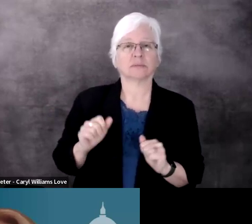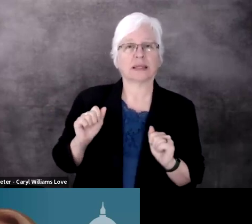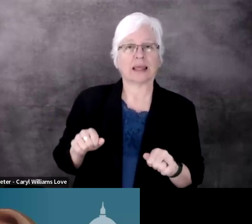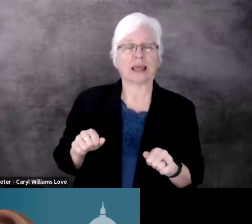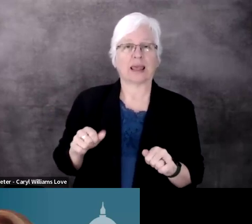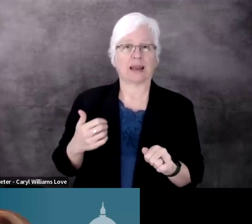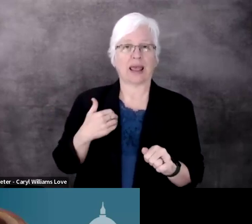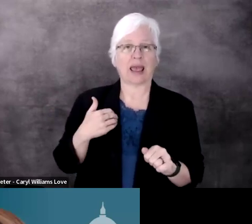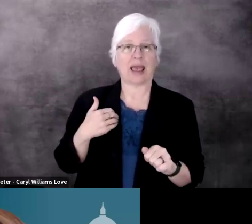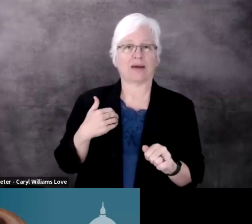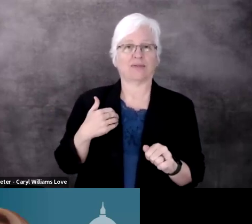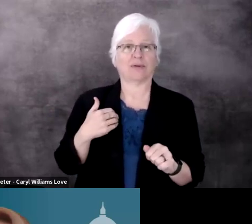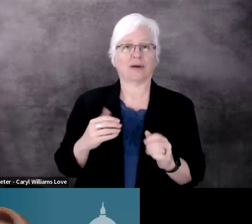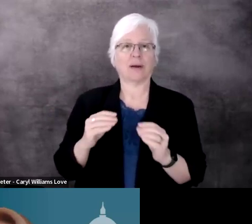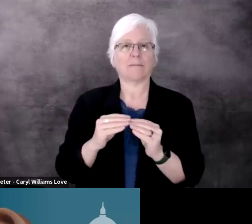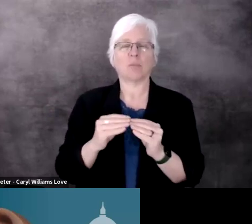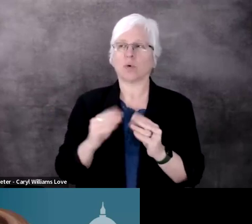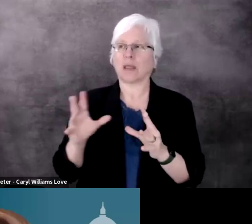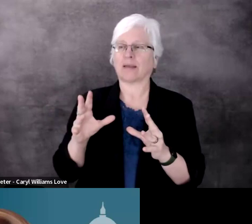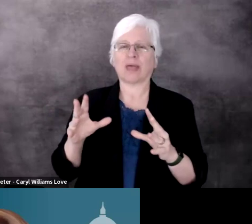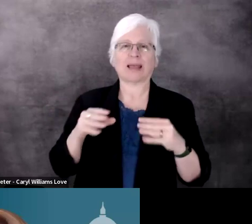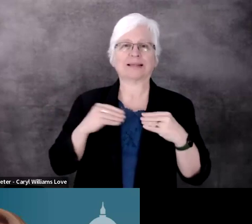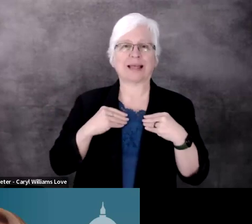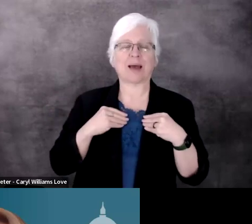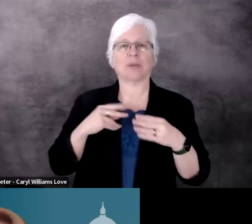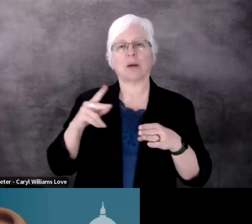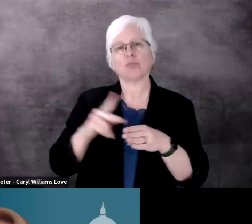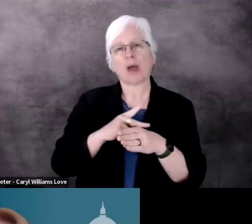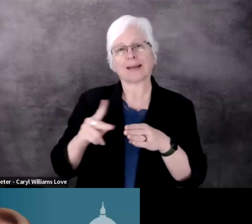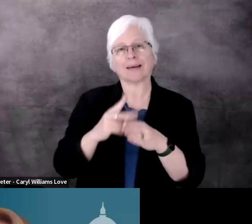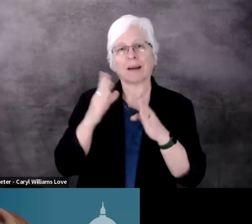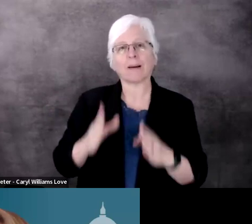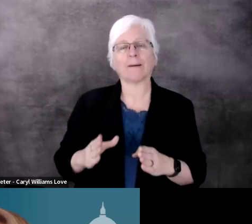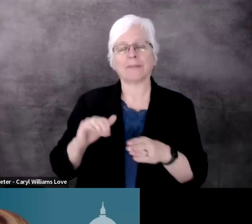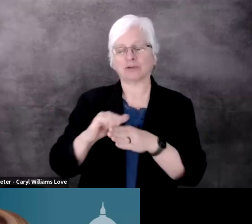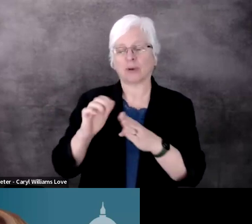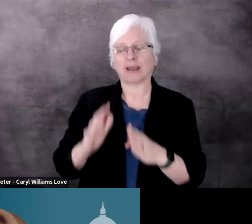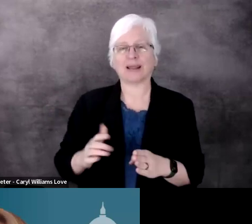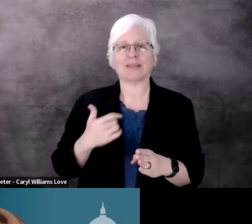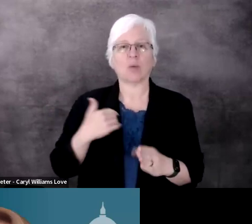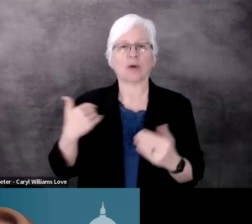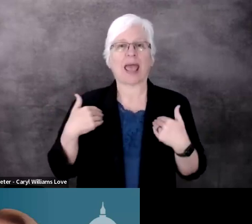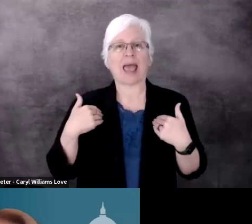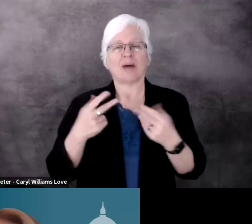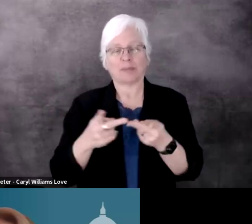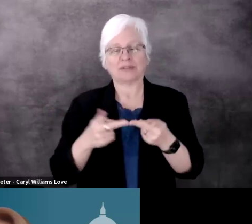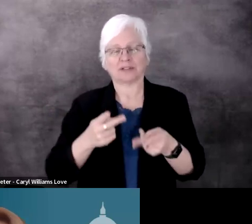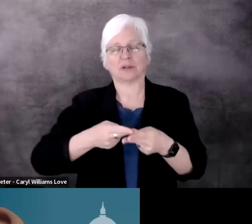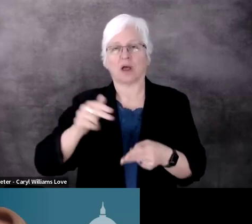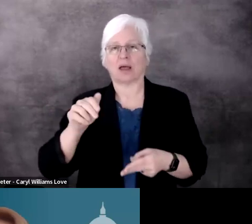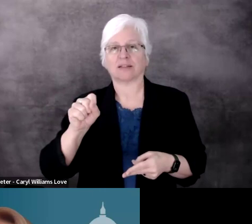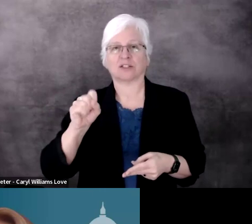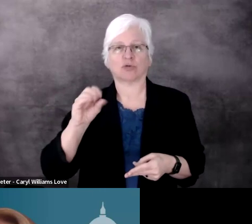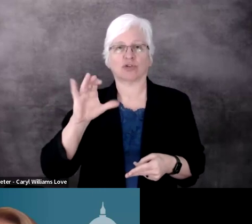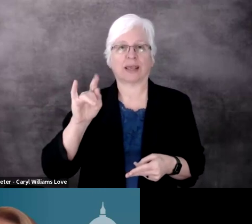of have almost like practicums or trainings. And so they have like associate positions. And again, a lot of the theme of the bill